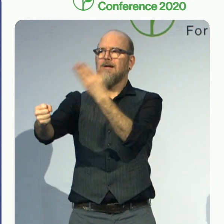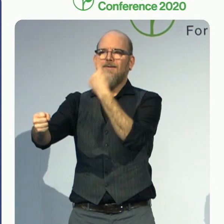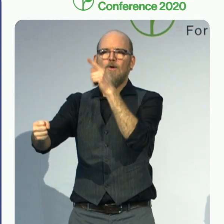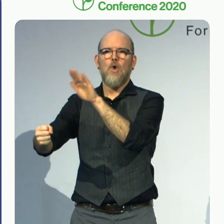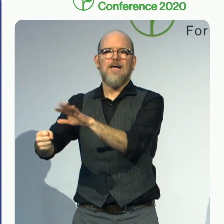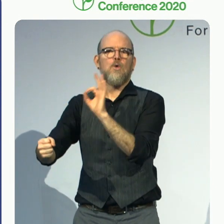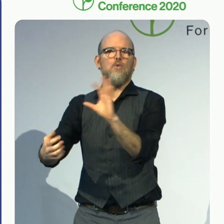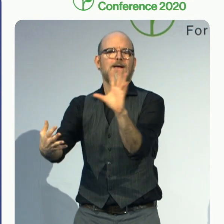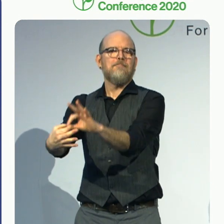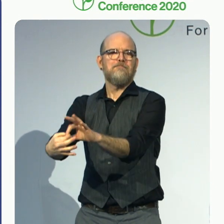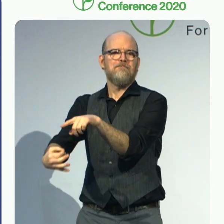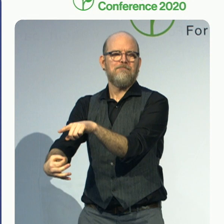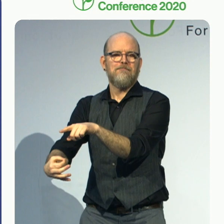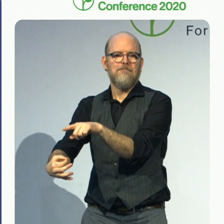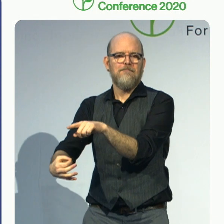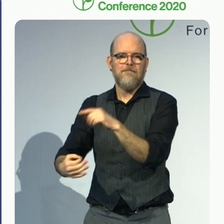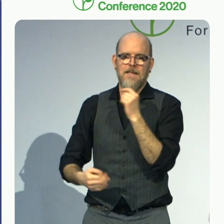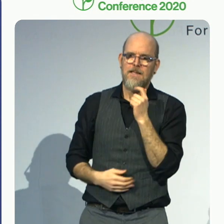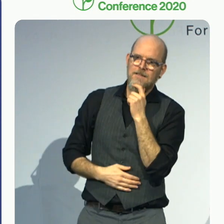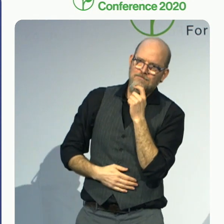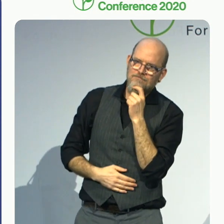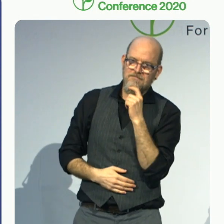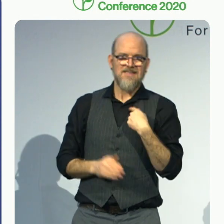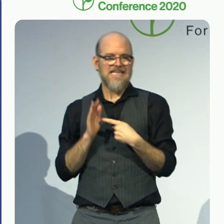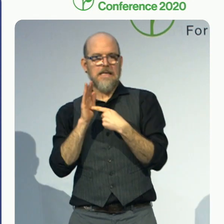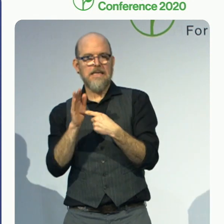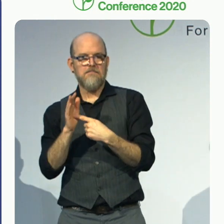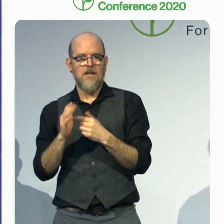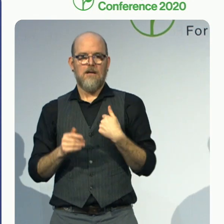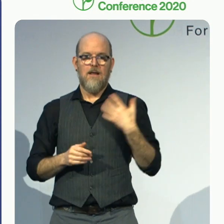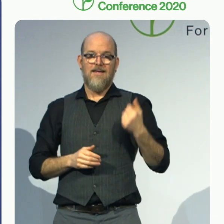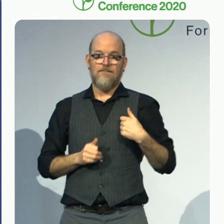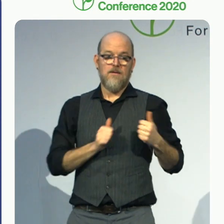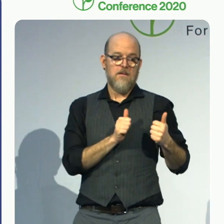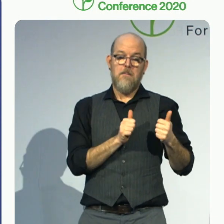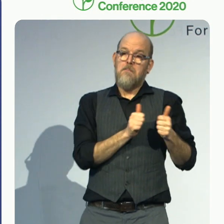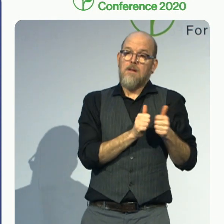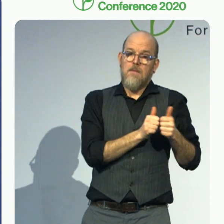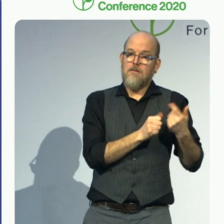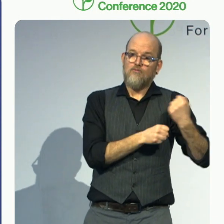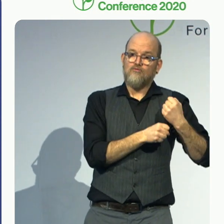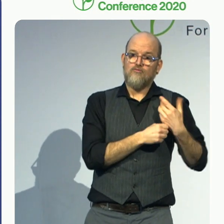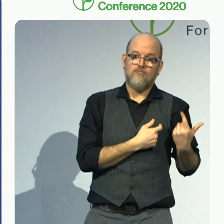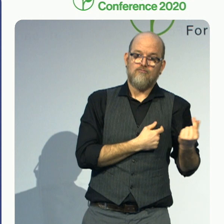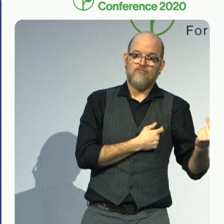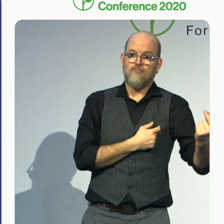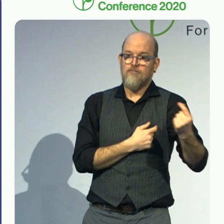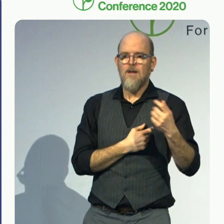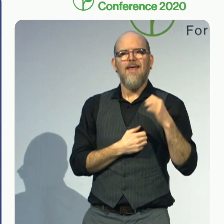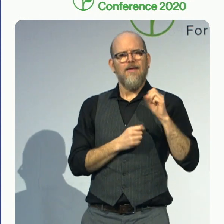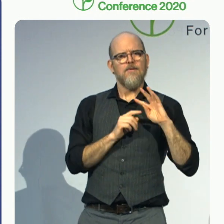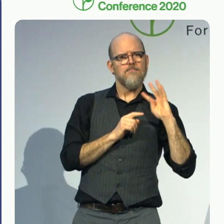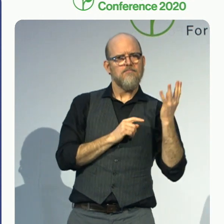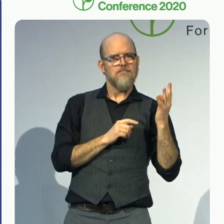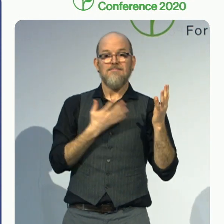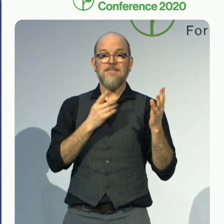example, RSDA, one of our partners, have children with who are deaf in regular schools, in regular classrooms. Also have